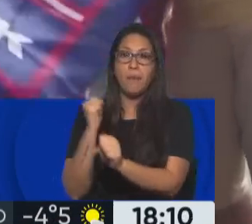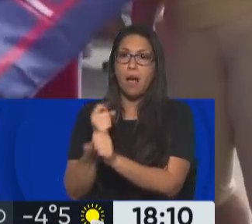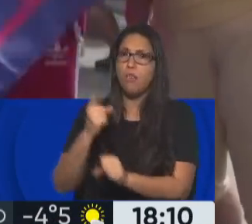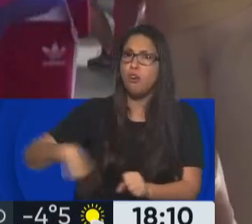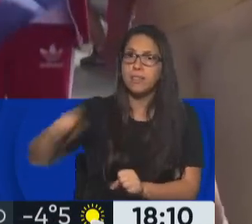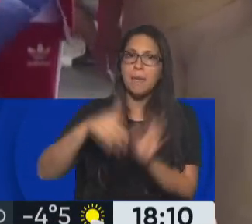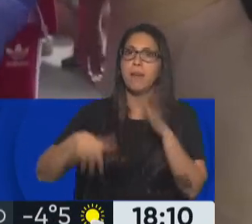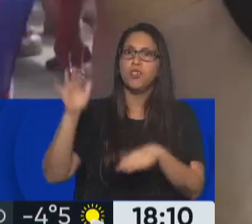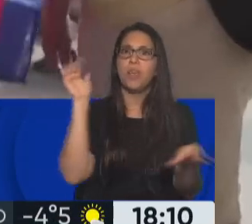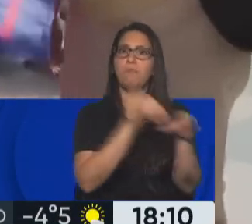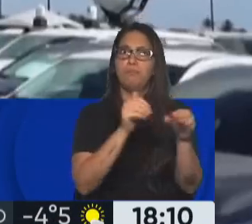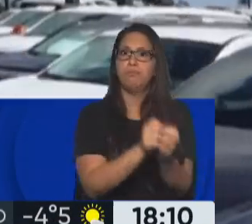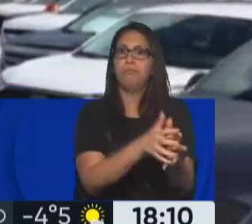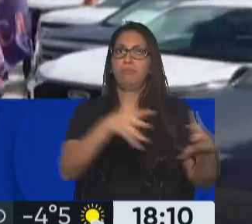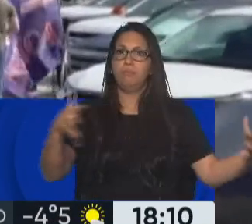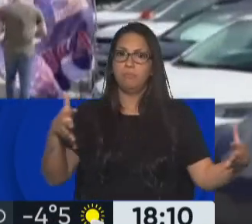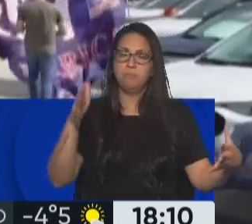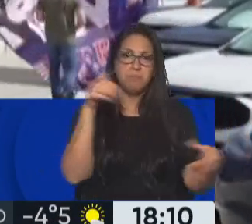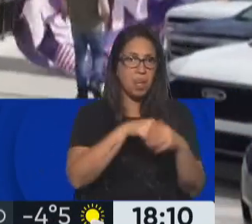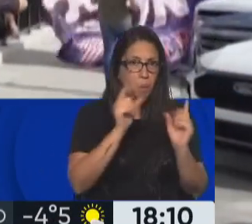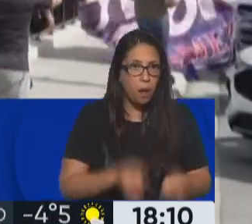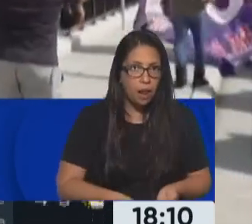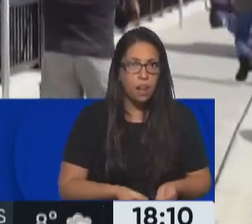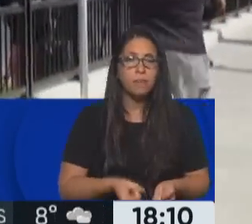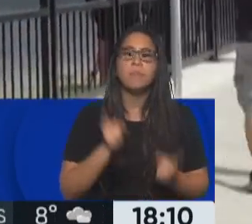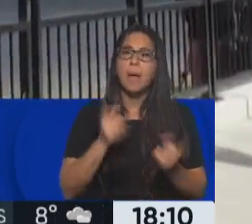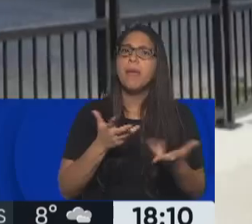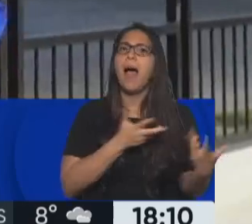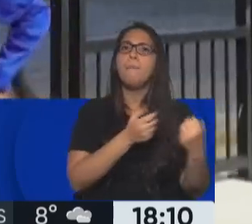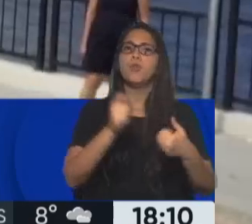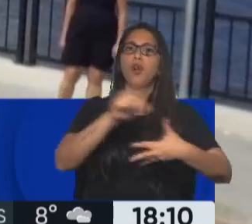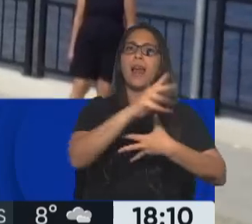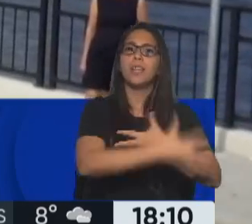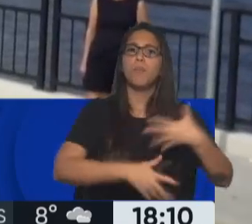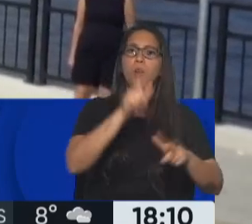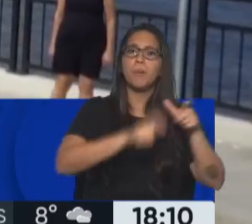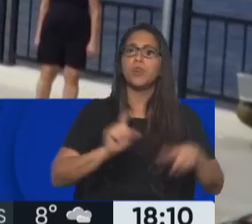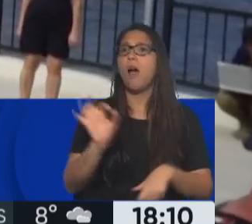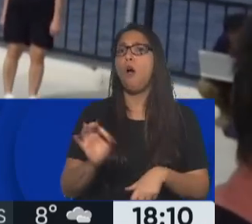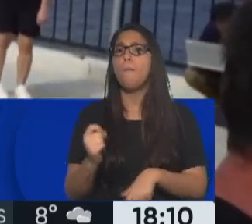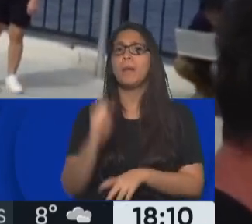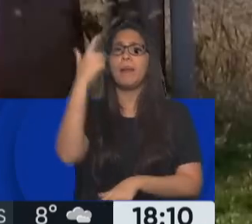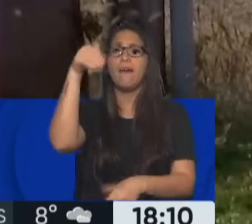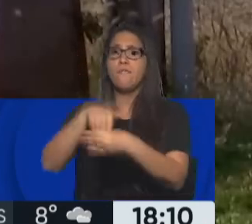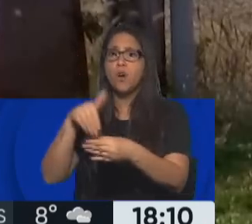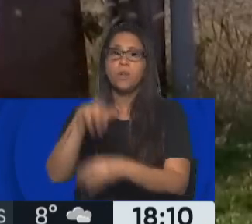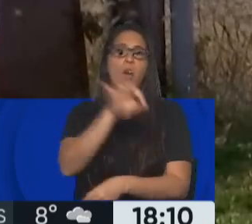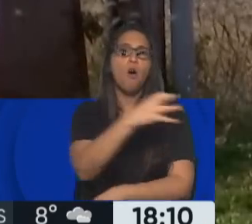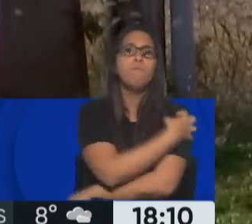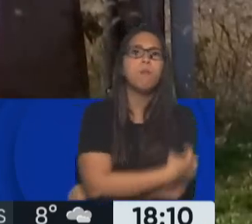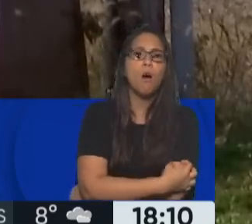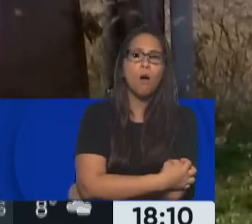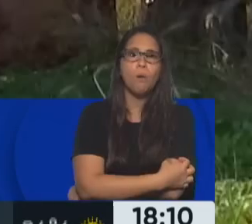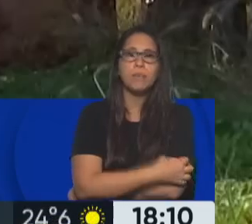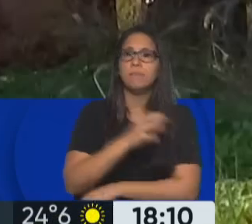su principal base electoral. Pero también un fuerte apoyo de latinos, votantes primerizos y de personas de hogares de bajos ingresos,